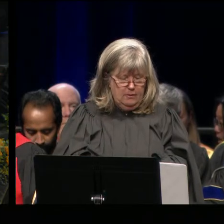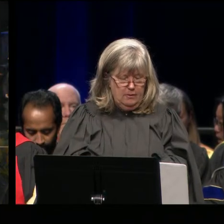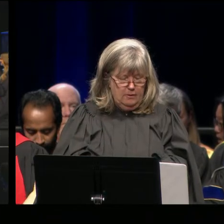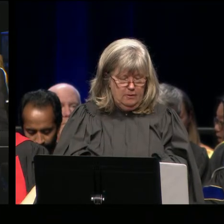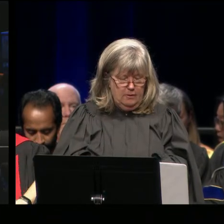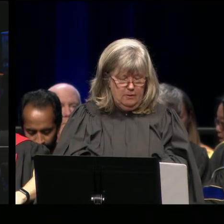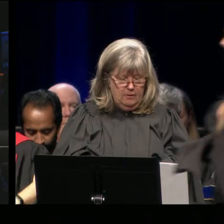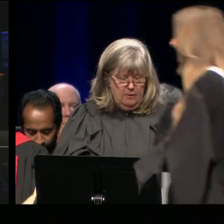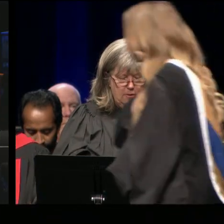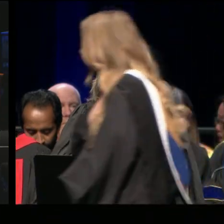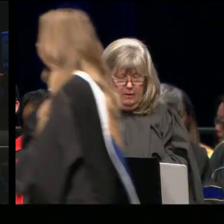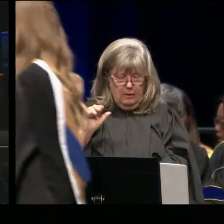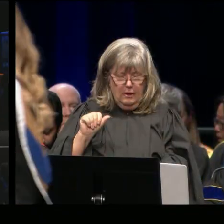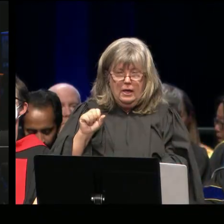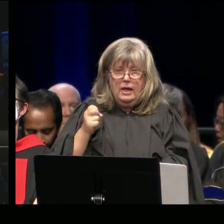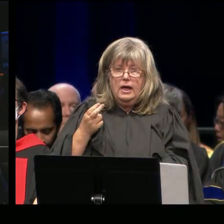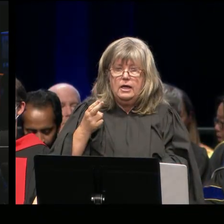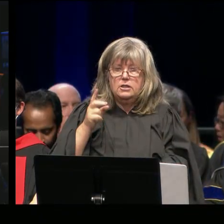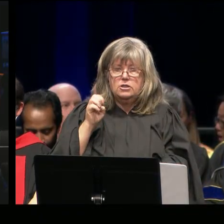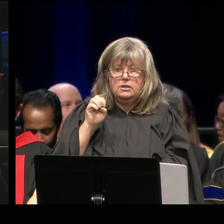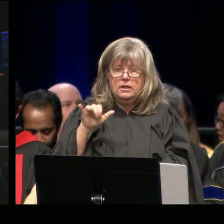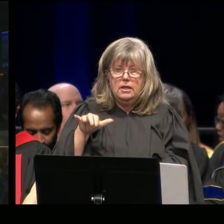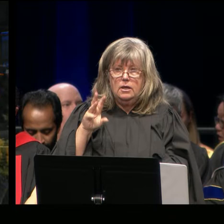Ashley Wall.